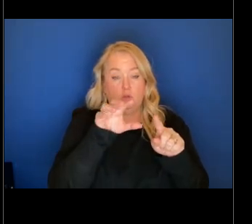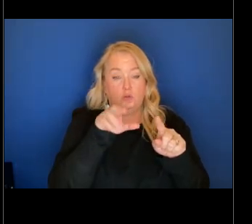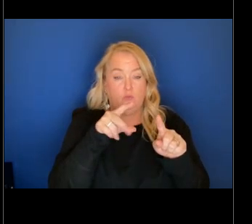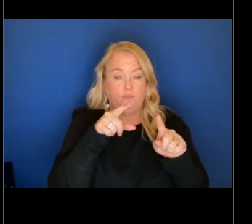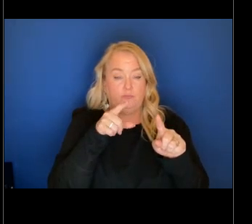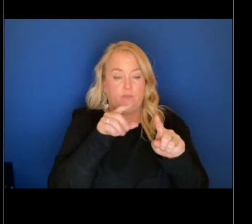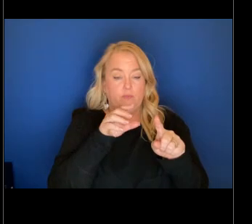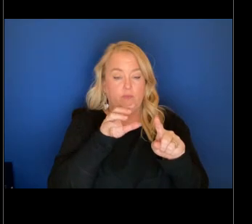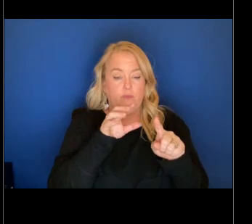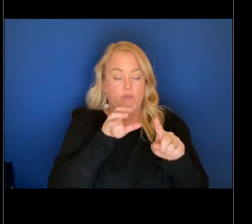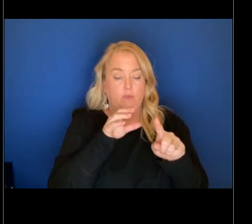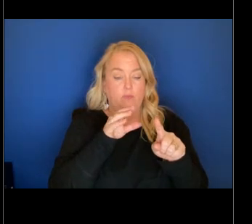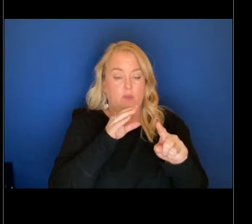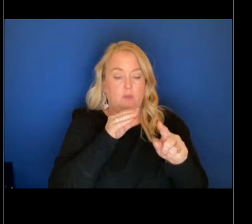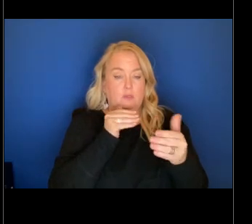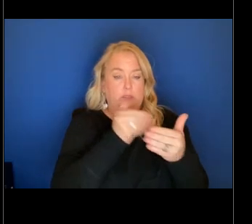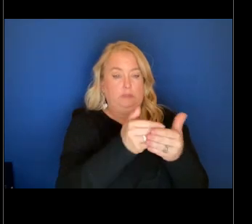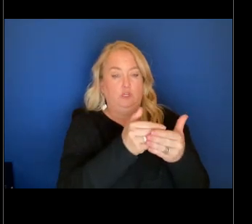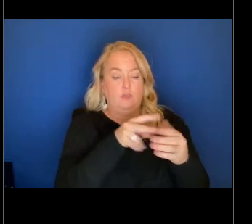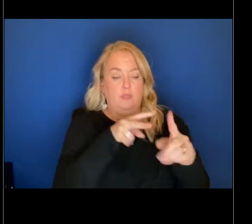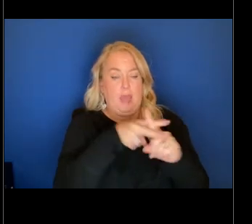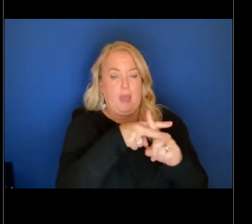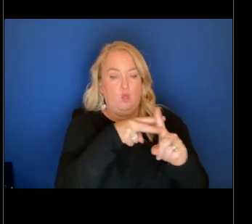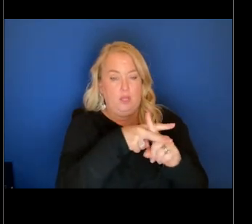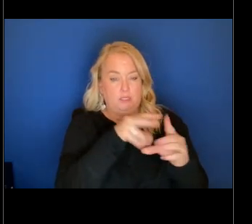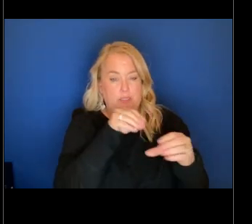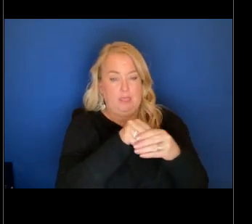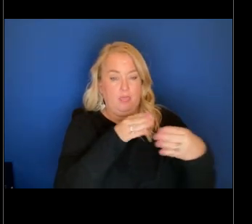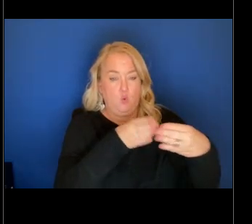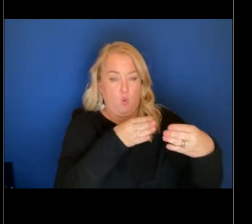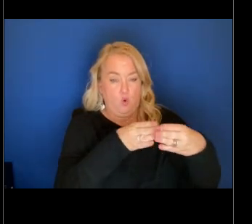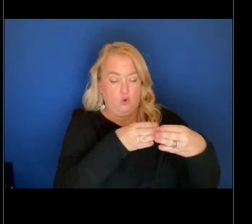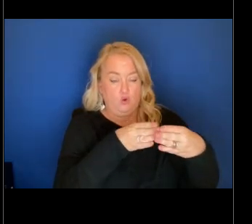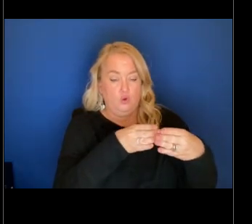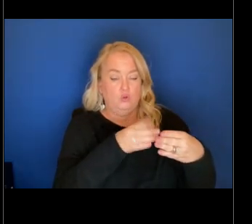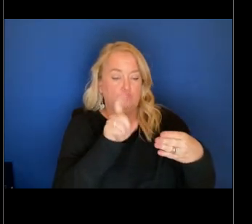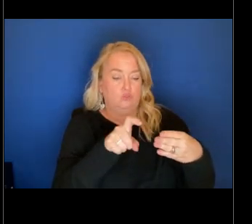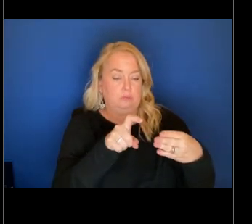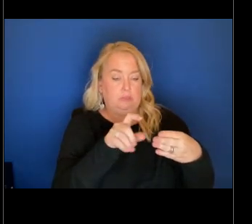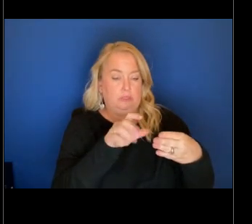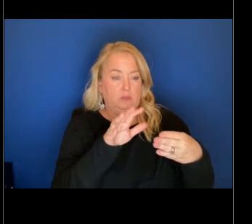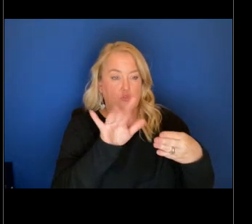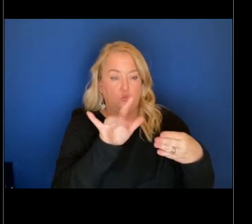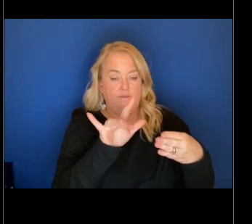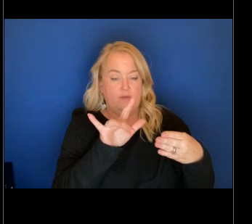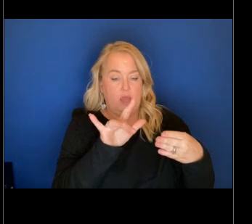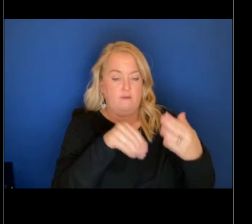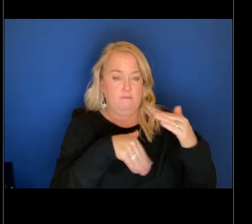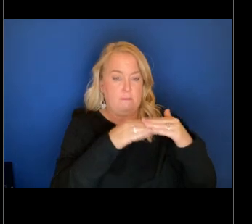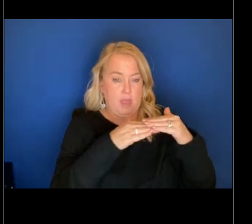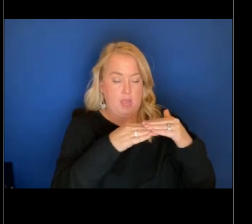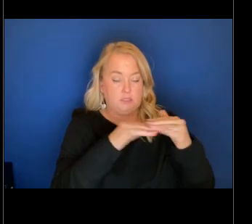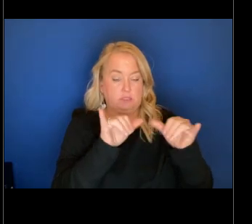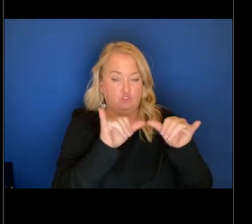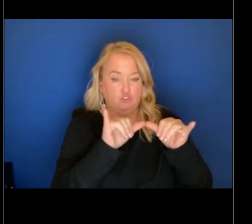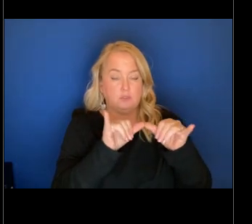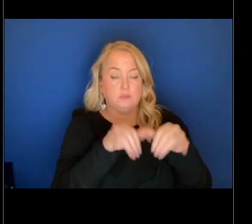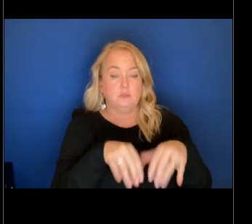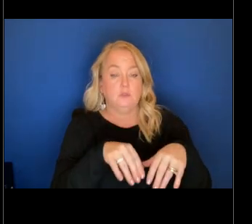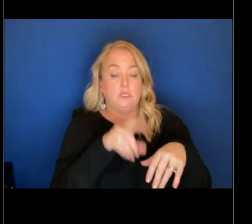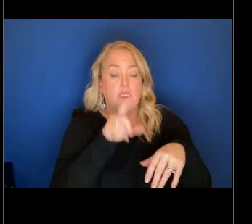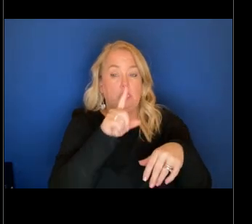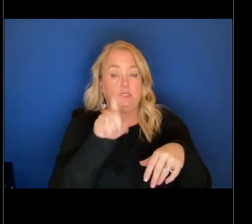corner, as the standard reach range is generally 25 inches maximum. So it is necessary to